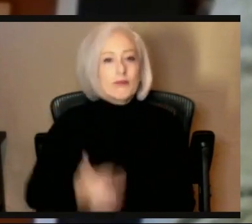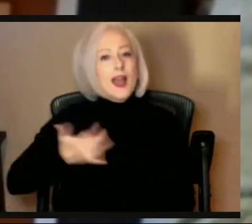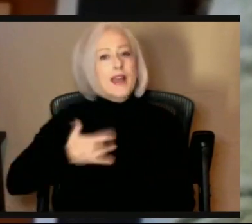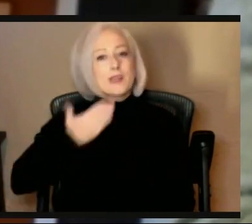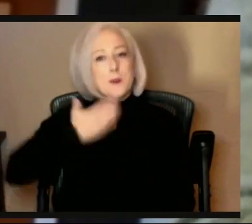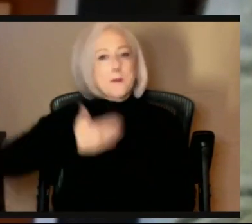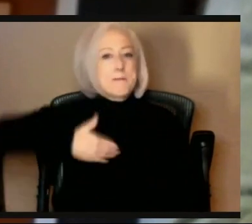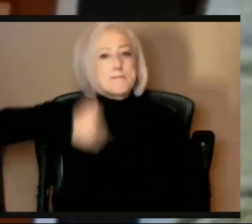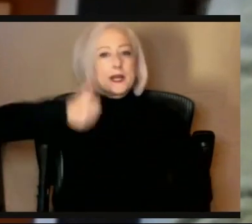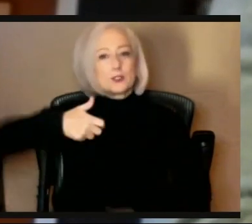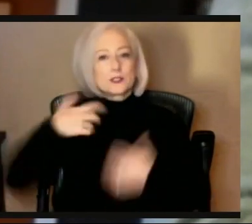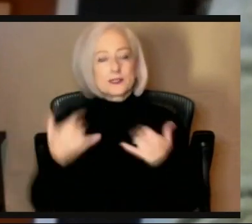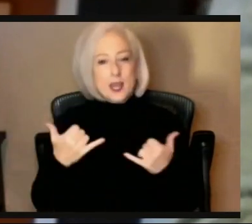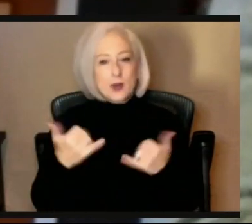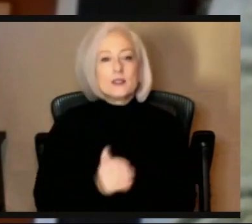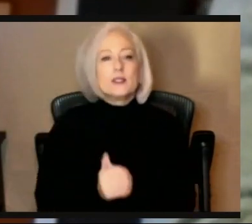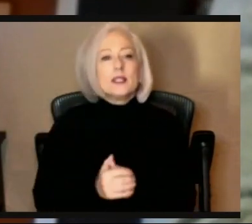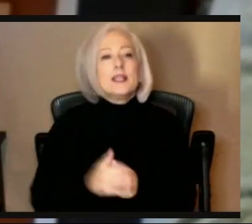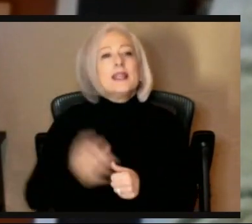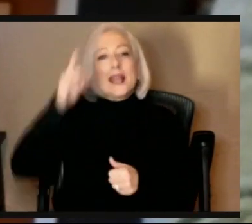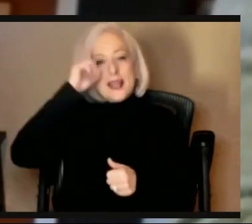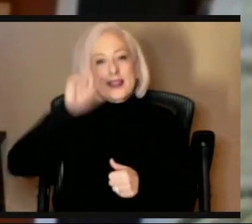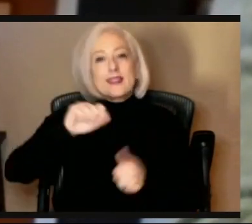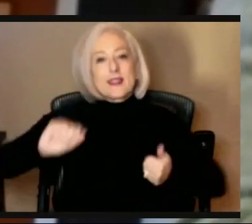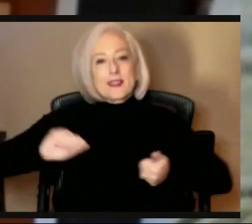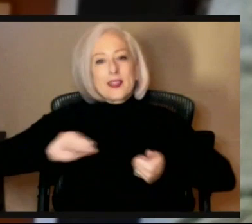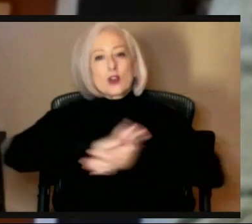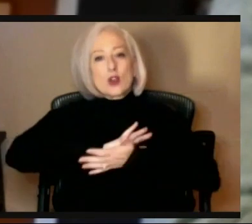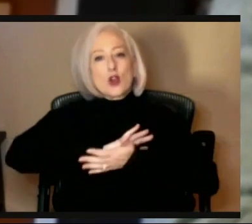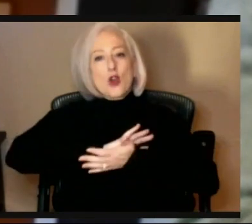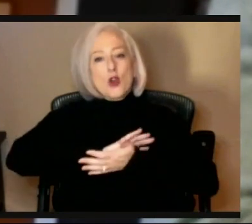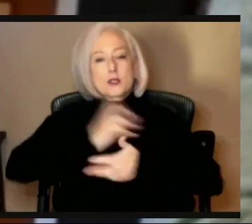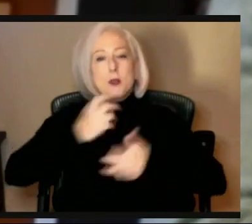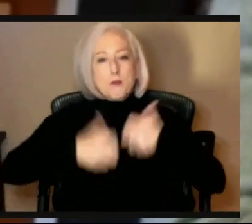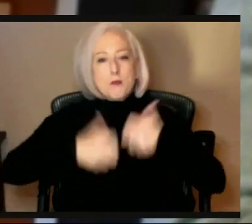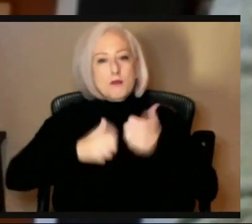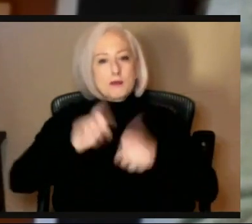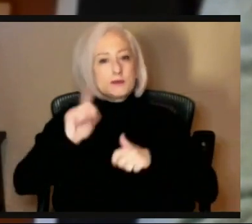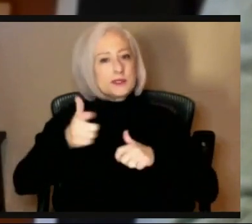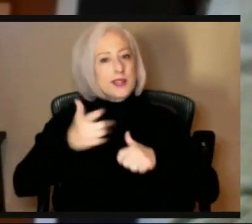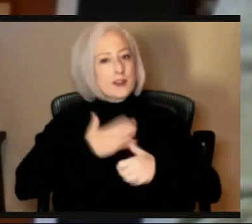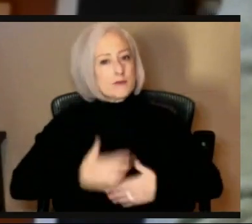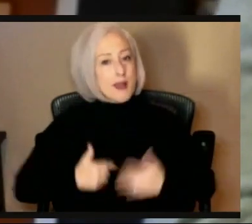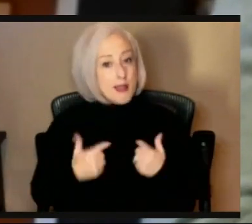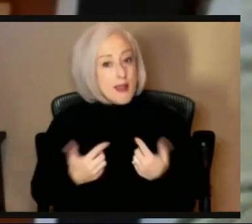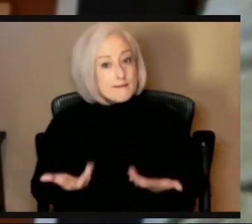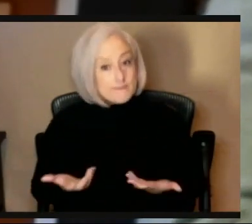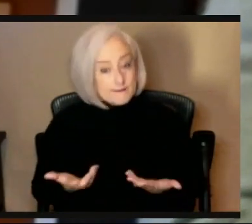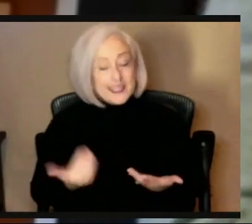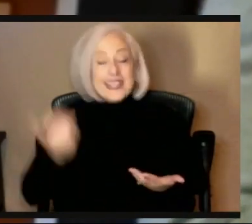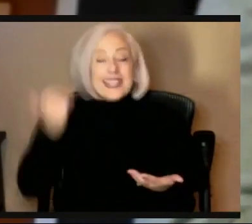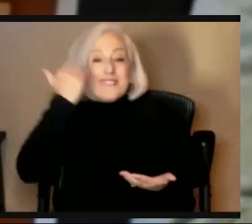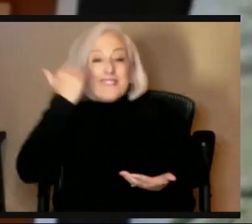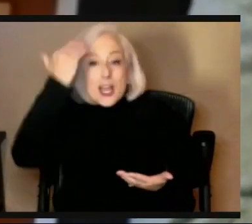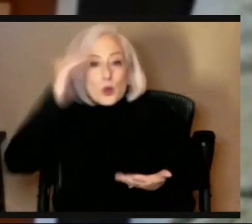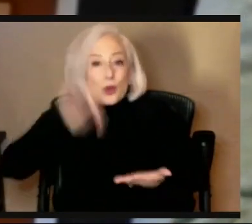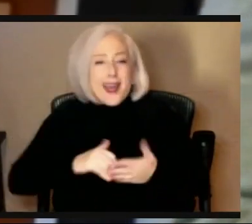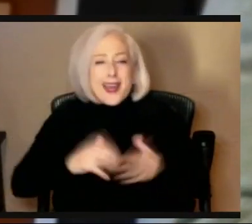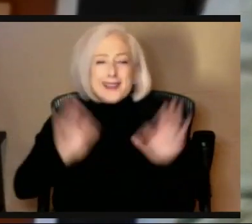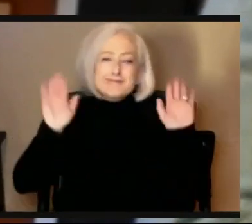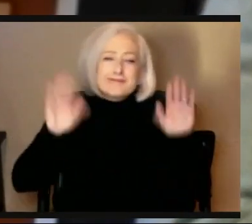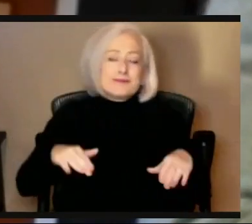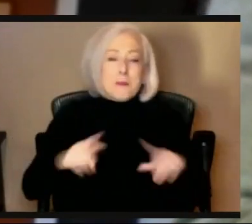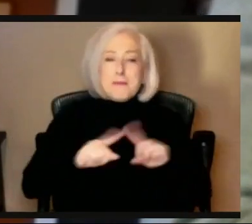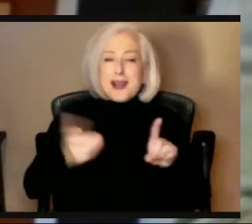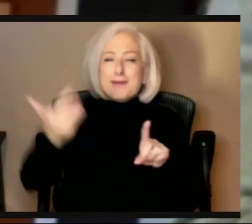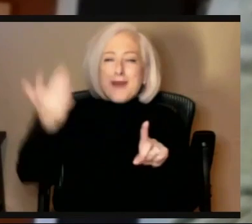because of it. And I think it caused some, problems in later life if I had known that. But back then, everybody smoked. It